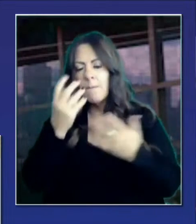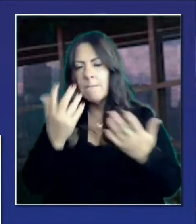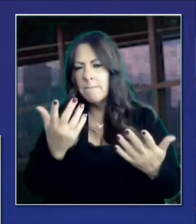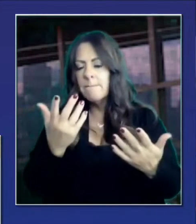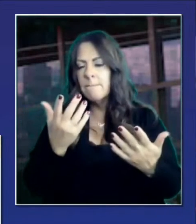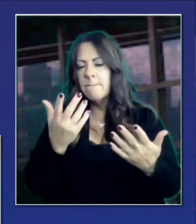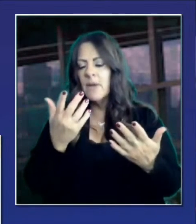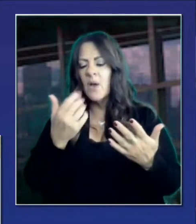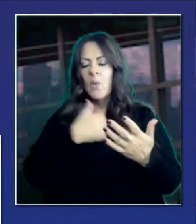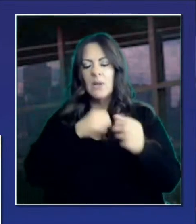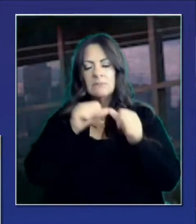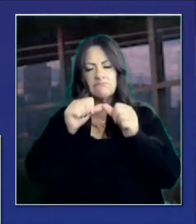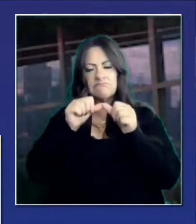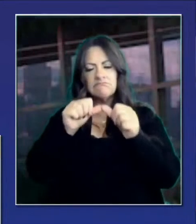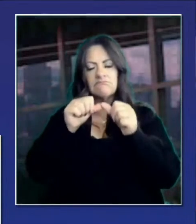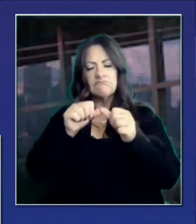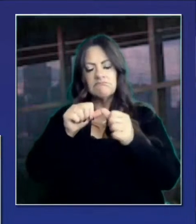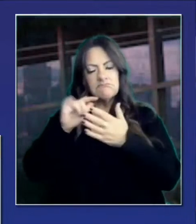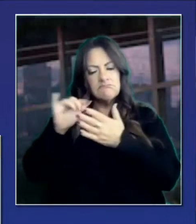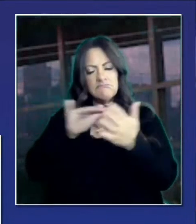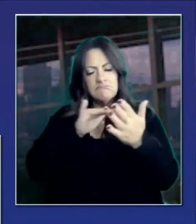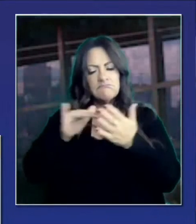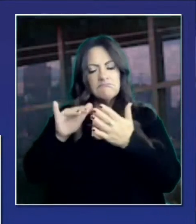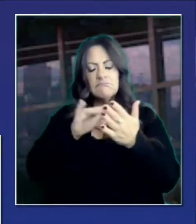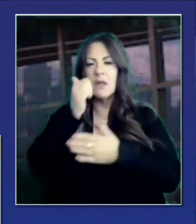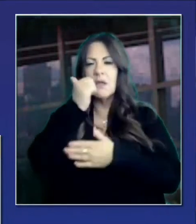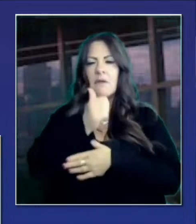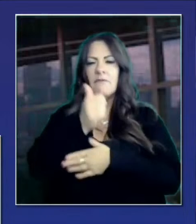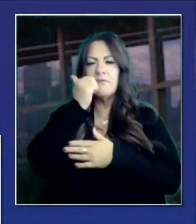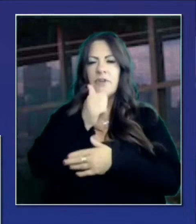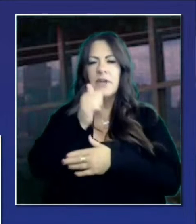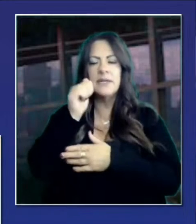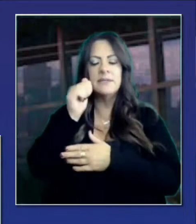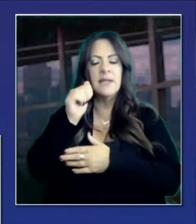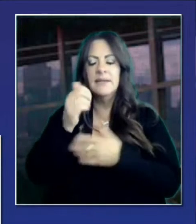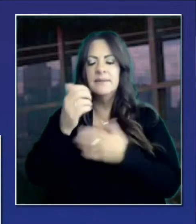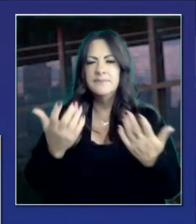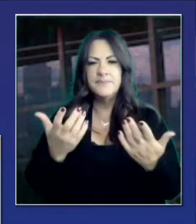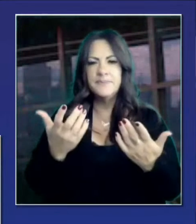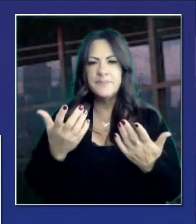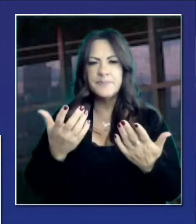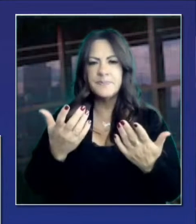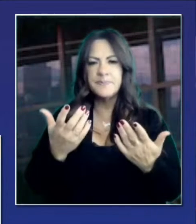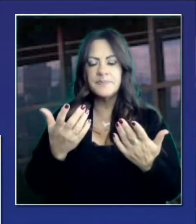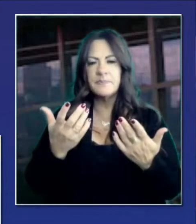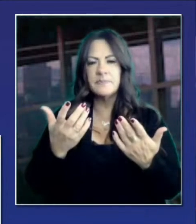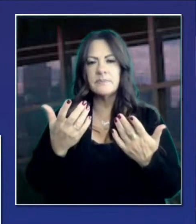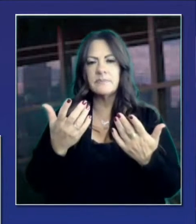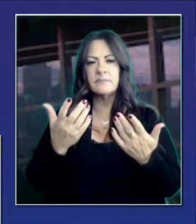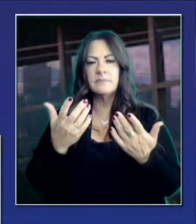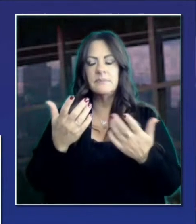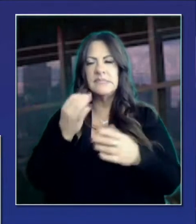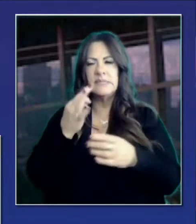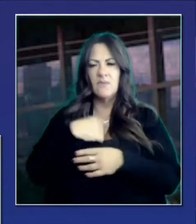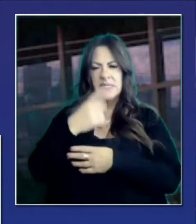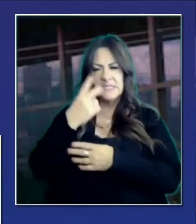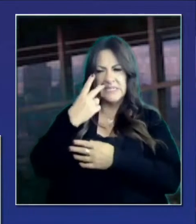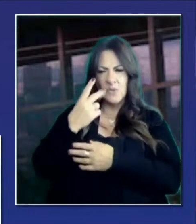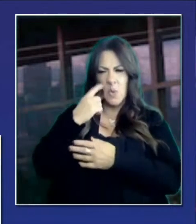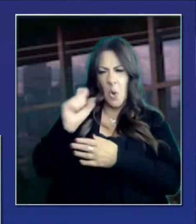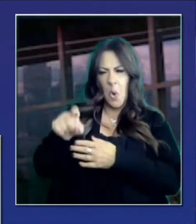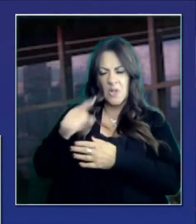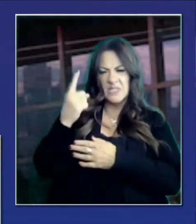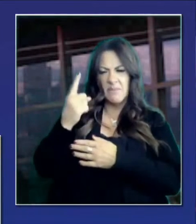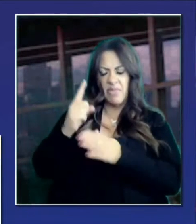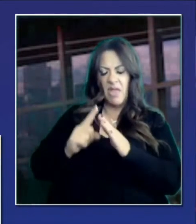that goes into making determinations in real time. None of us are ideological, and if we see things beginning to break in a direction